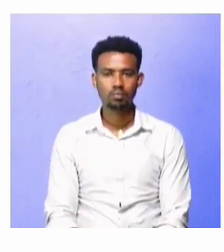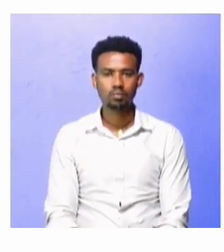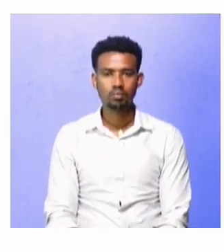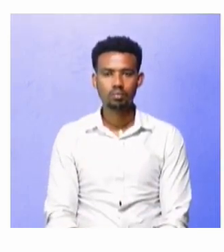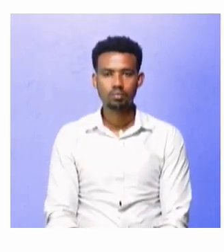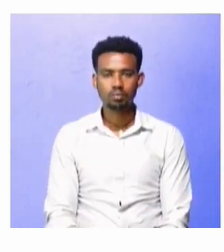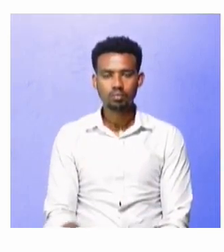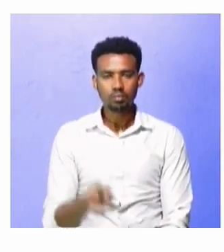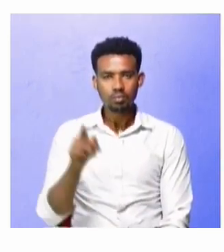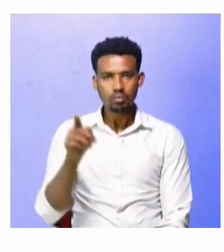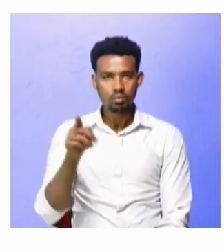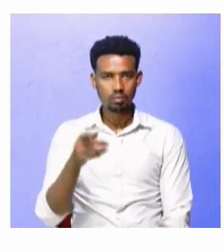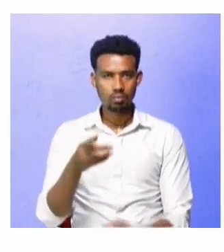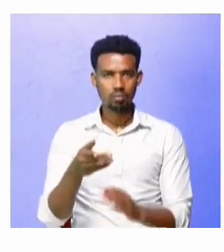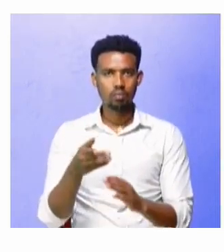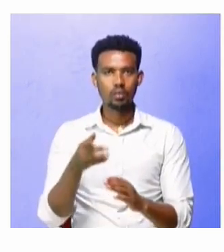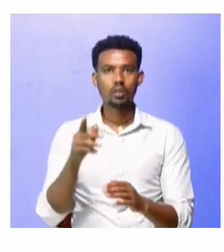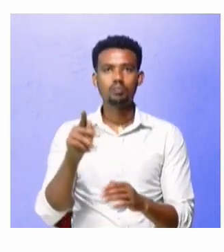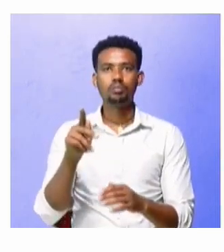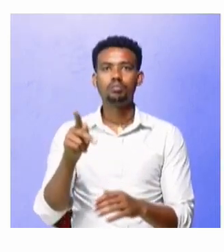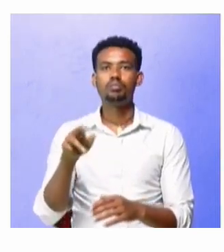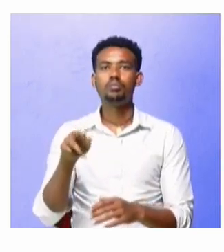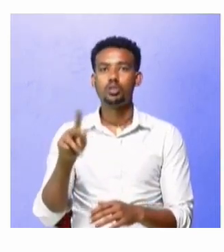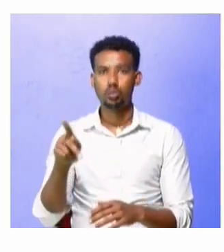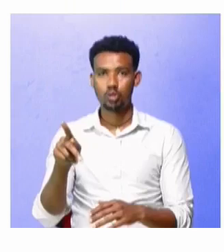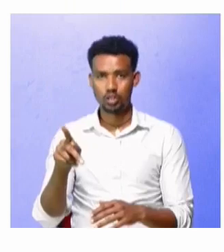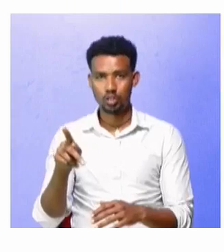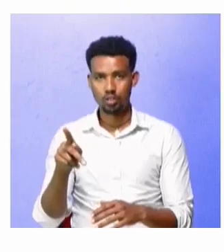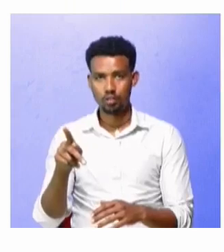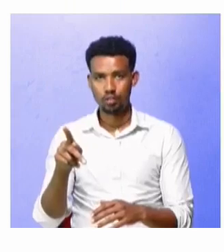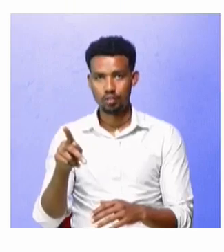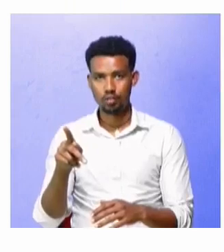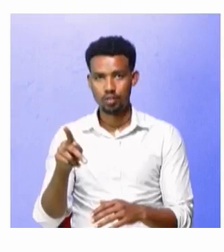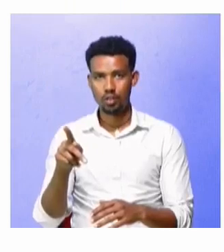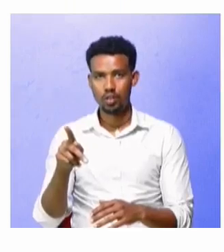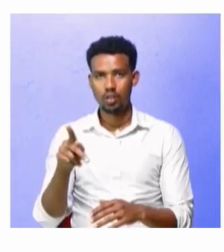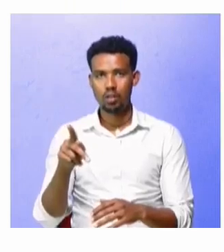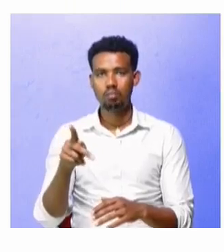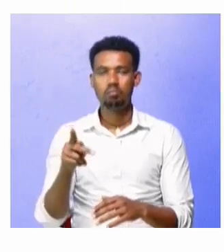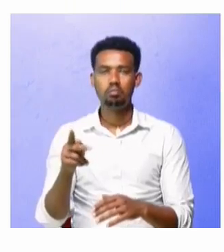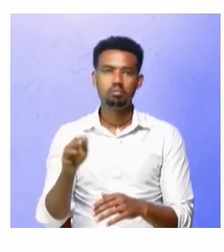Is it preposition of manner,